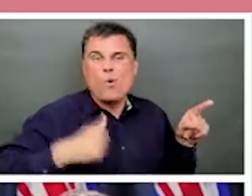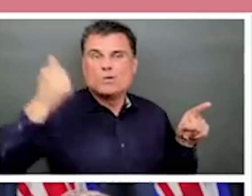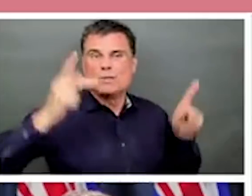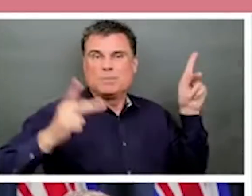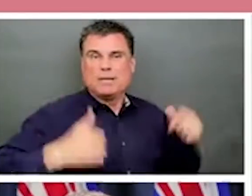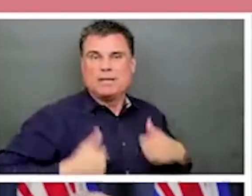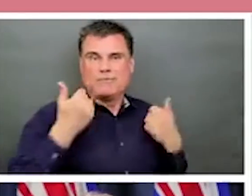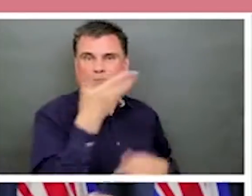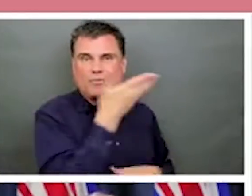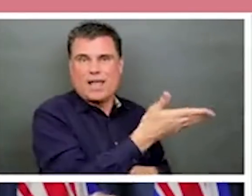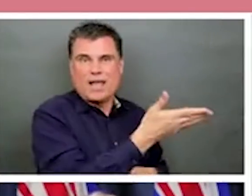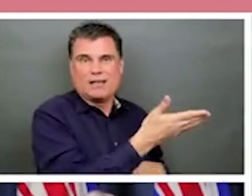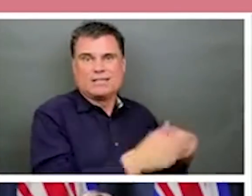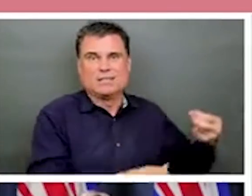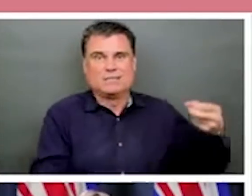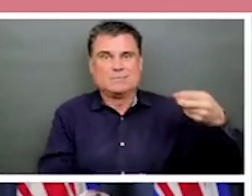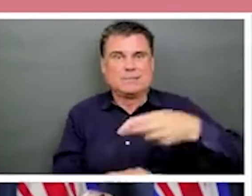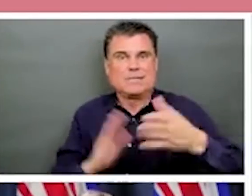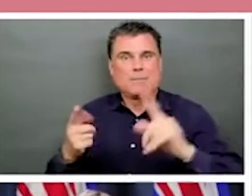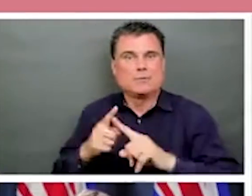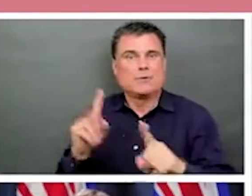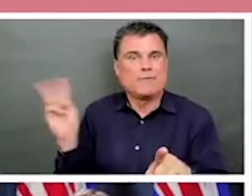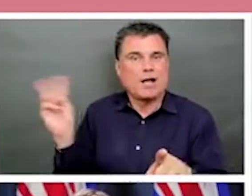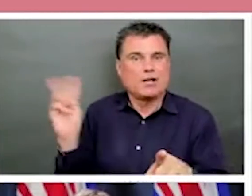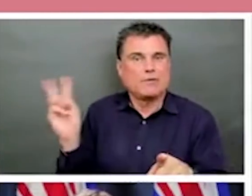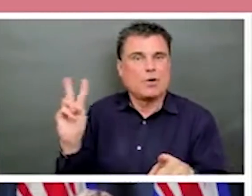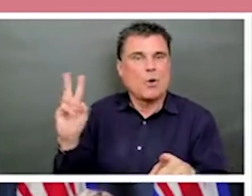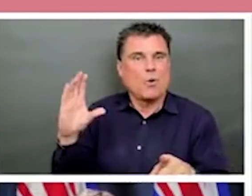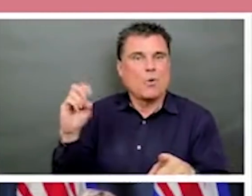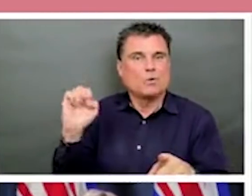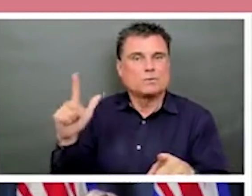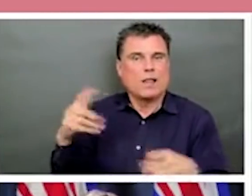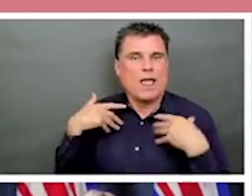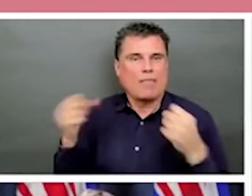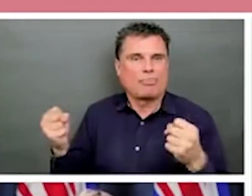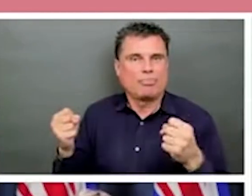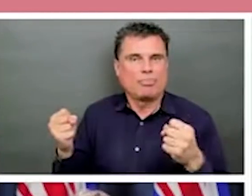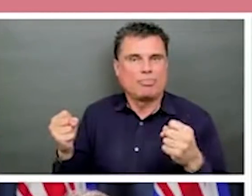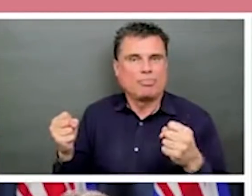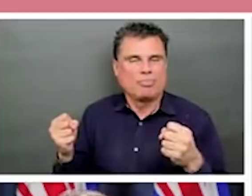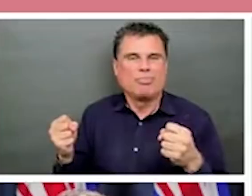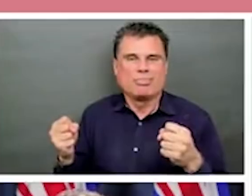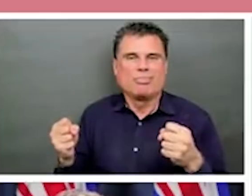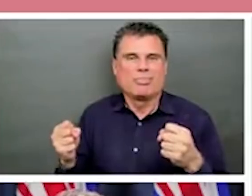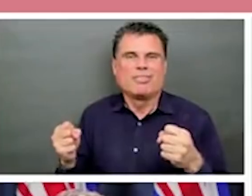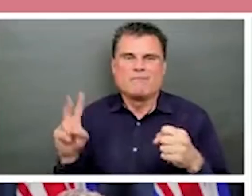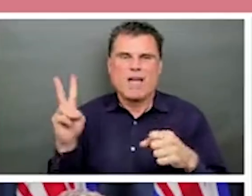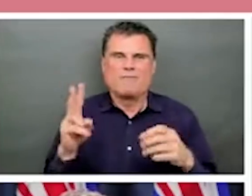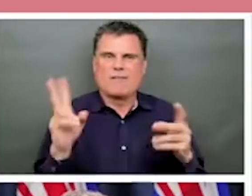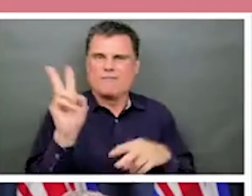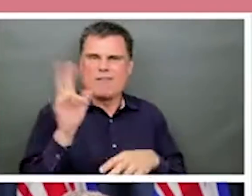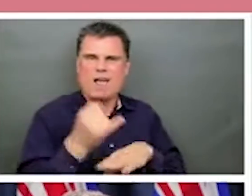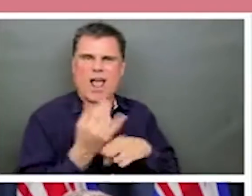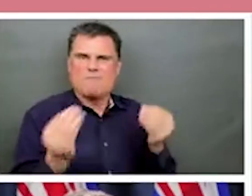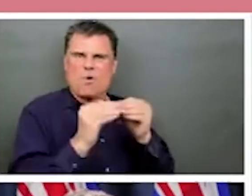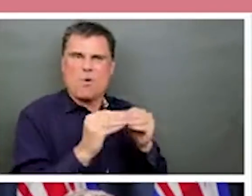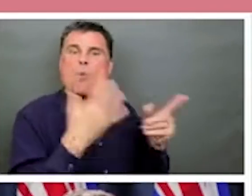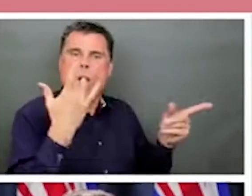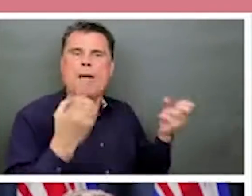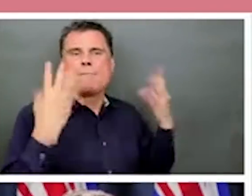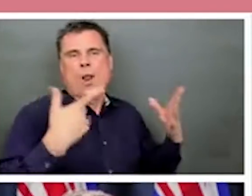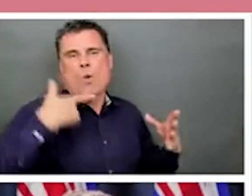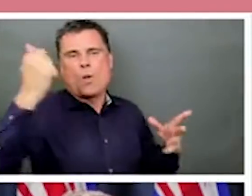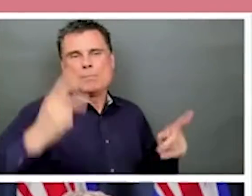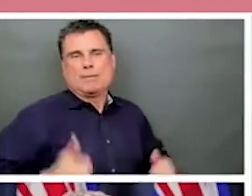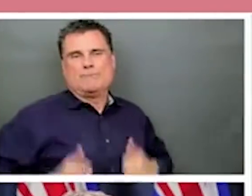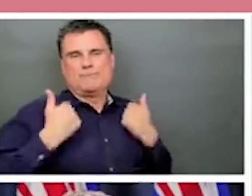even Vancouver Coastal. So these things, you know, as you go through different age groups, you have to watch the impact on the different authorities and make sure that they've got the